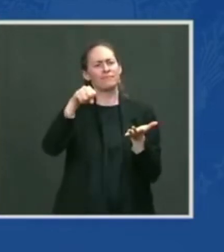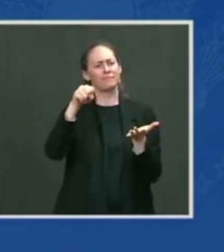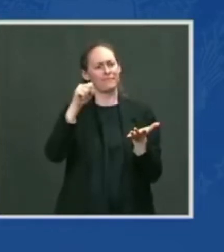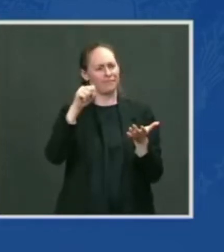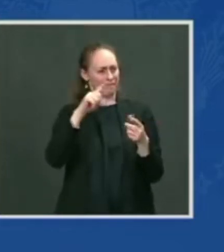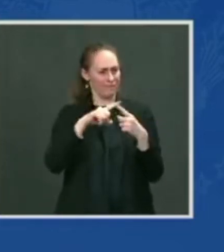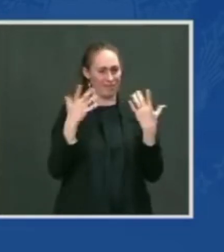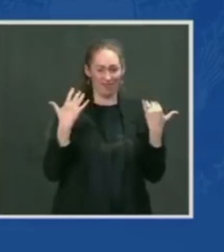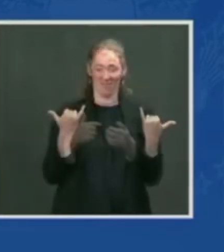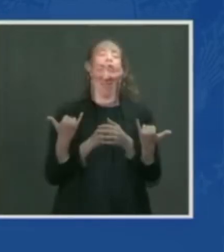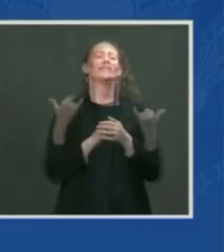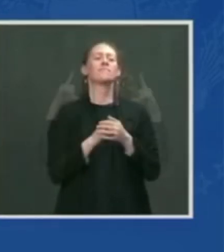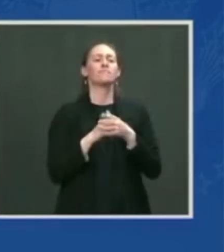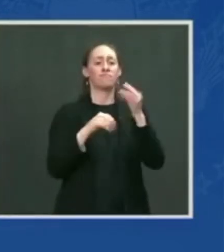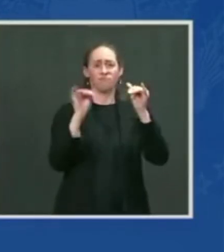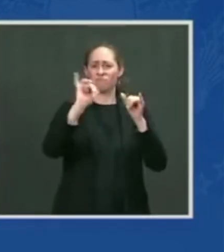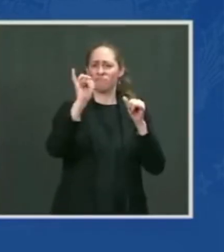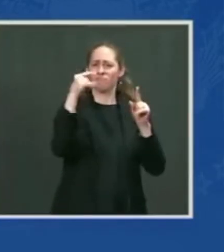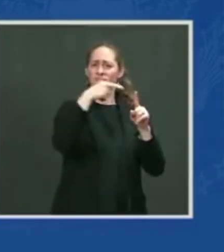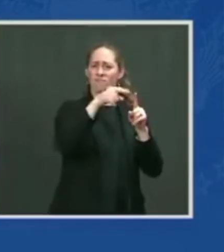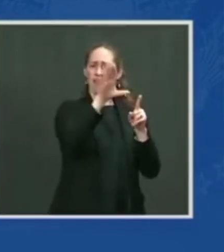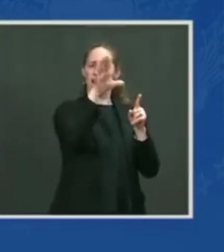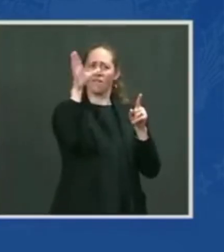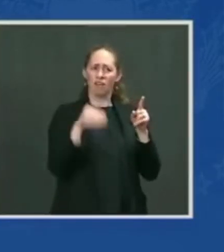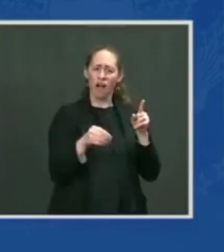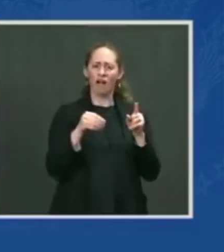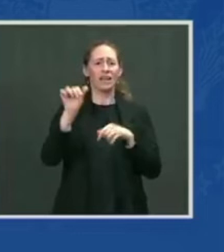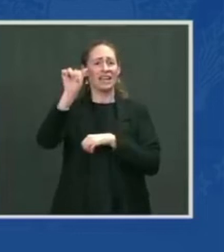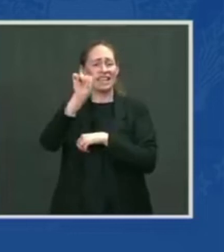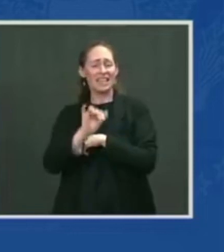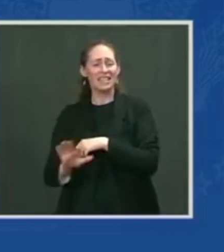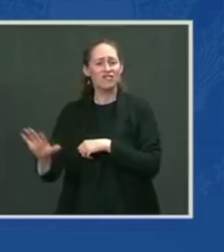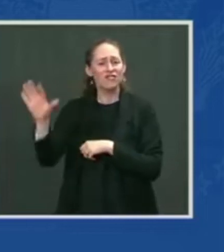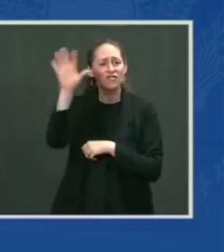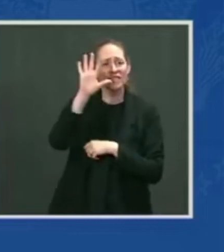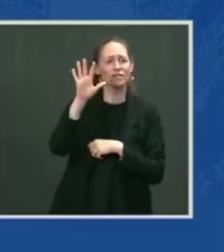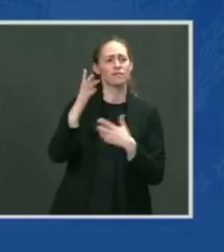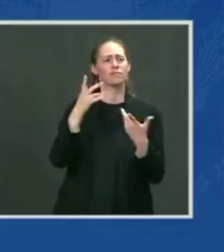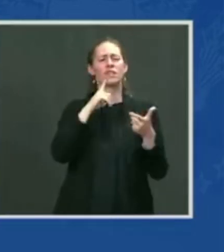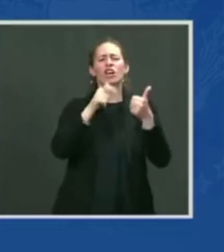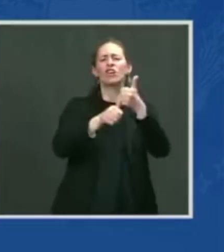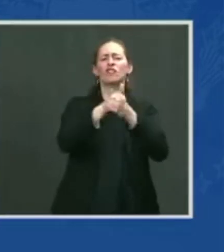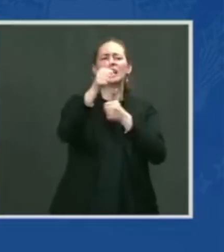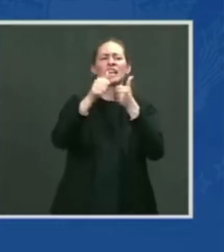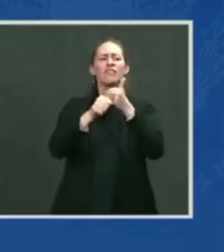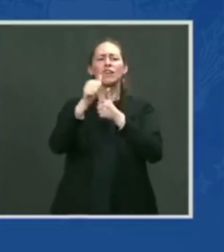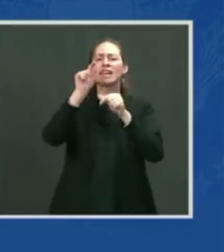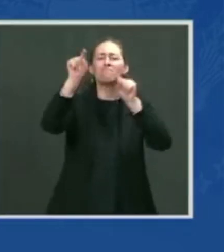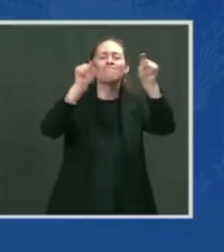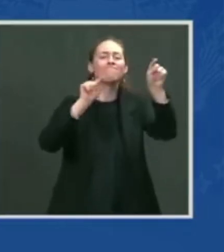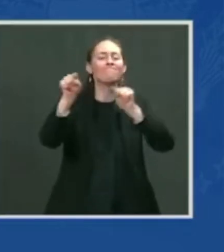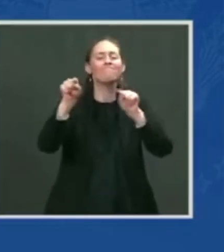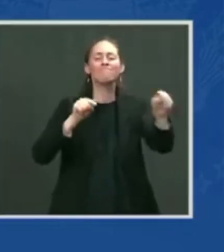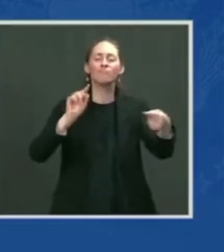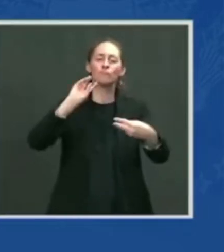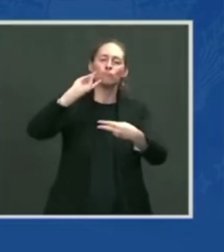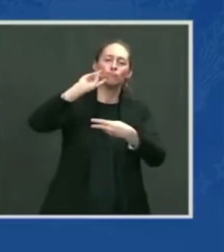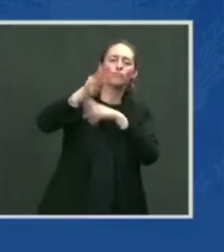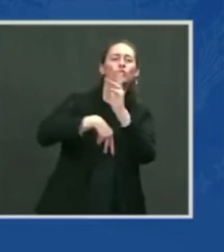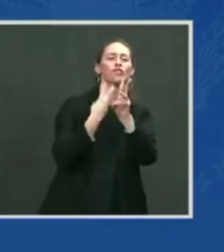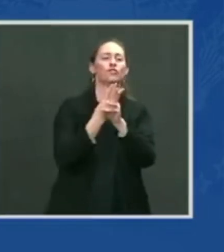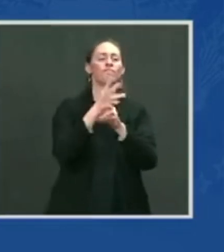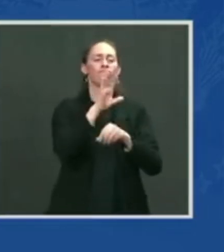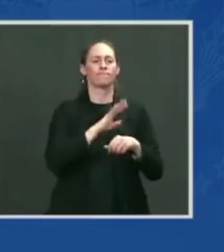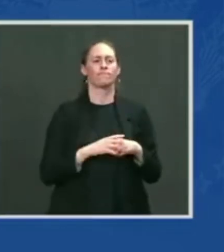threat has become more dispersed, with the terror threat now in many places, keeping thousands of troops